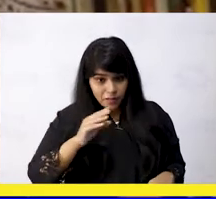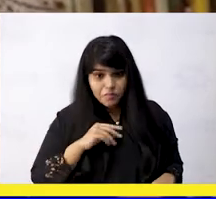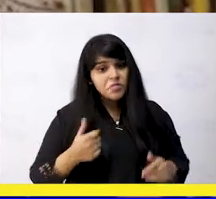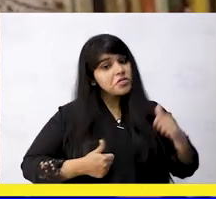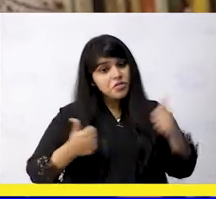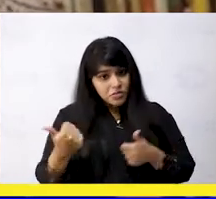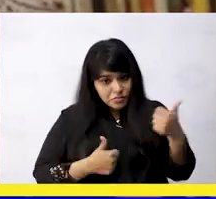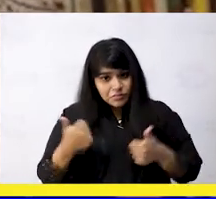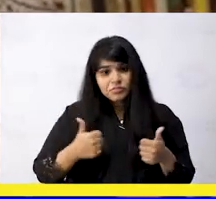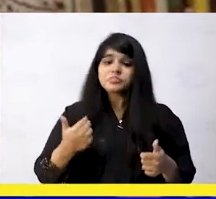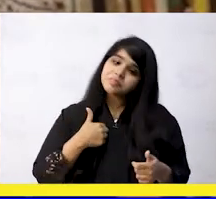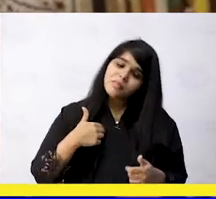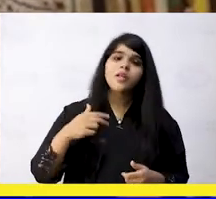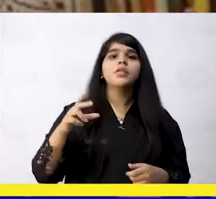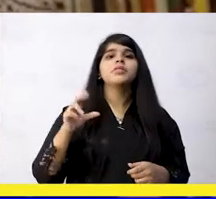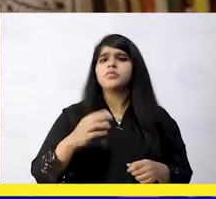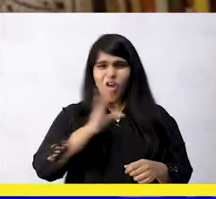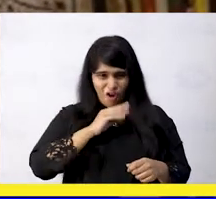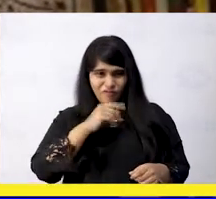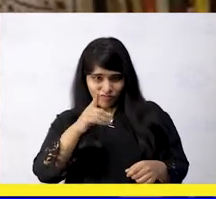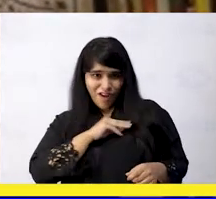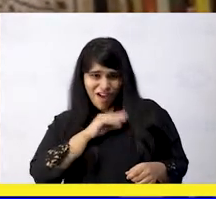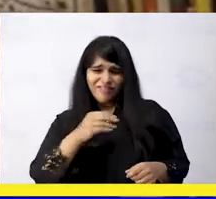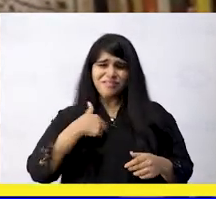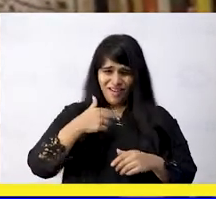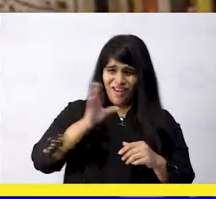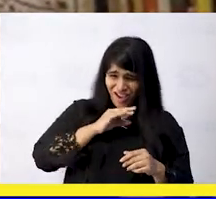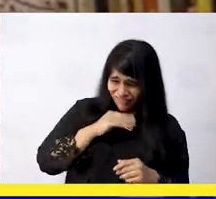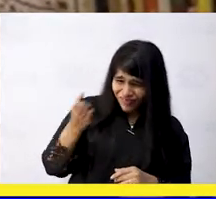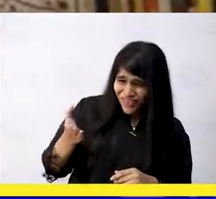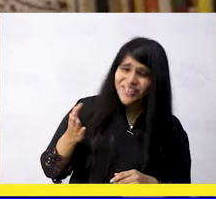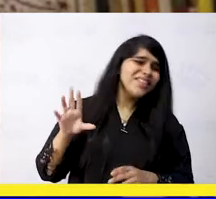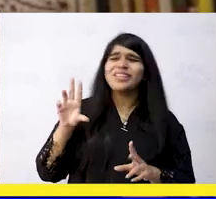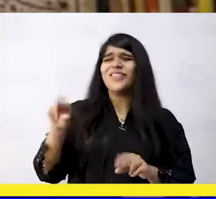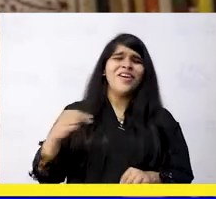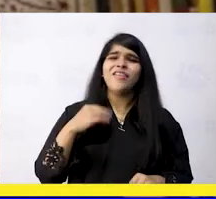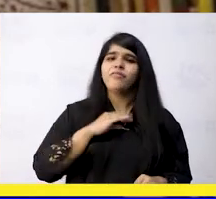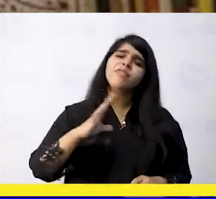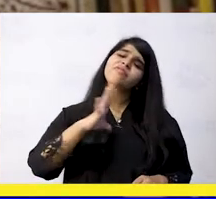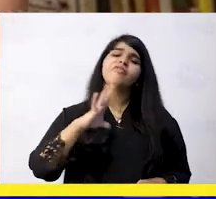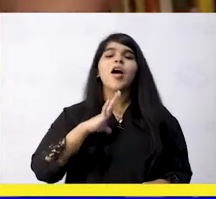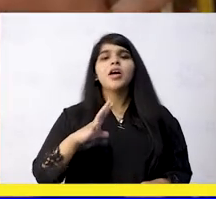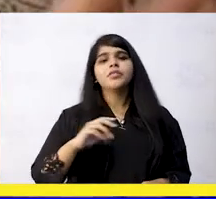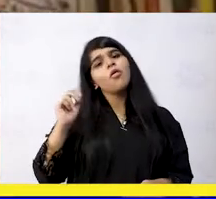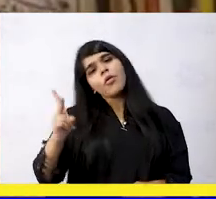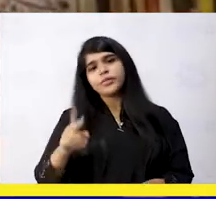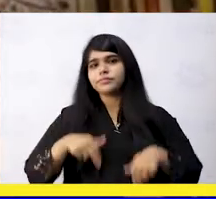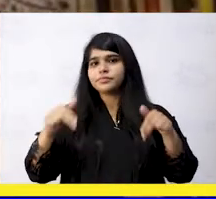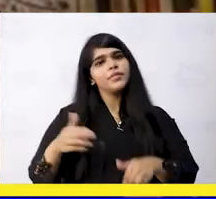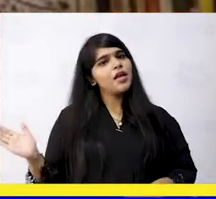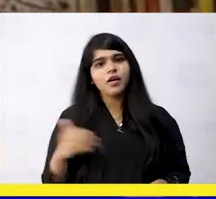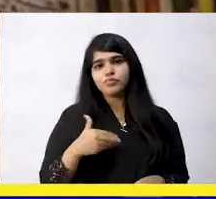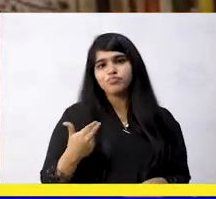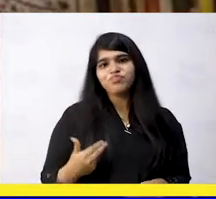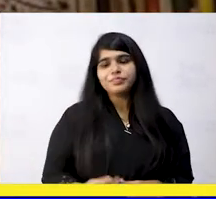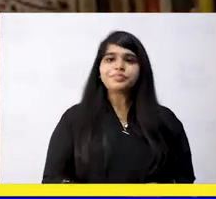you're scared to race me, I understand." "I'm not scared to race you." "Oh, you poor thing. Fine. Let's